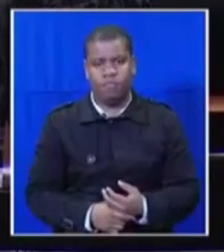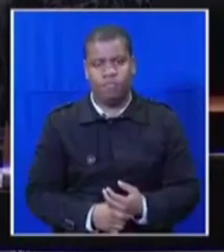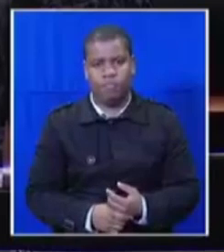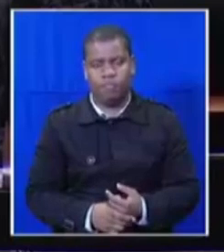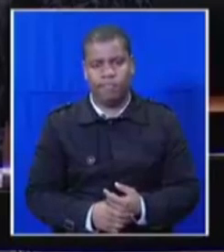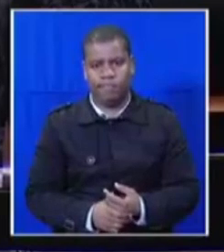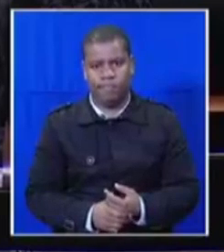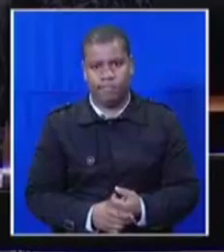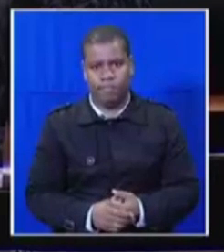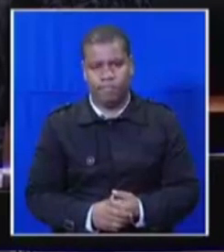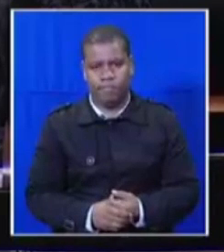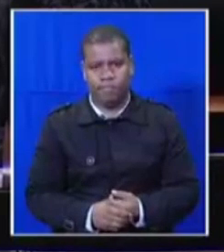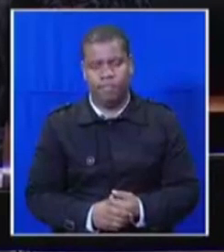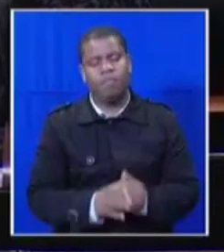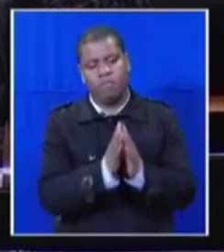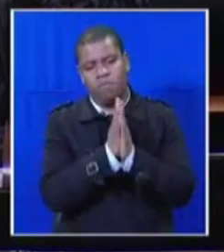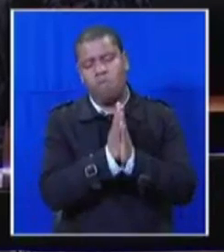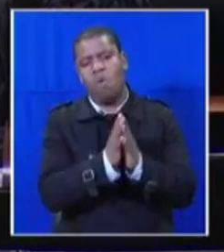Please, Honorable Zulu.